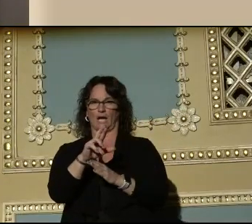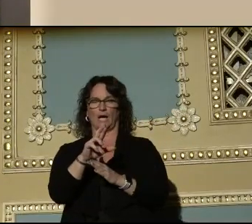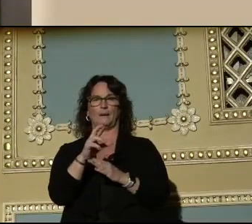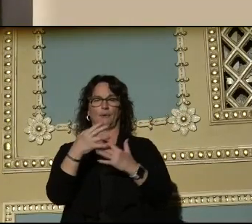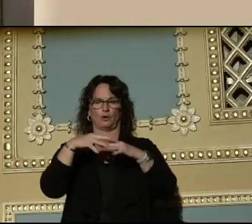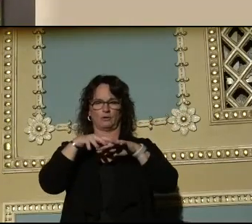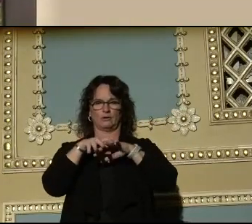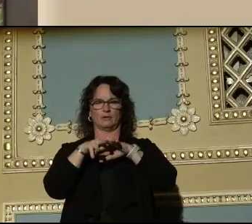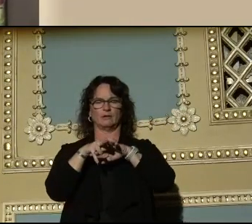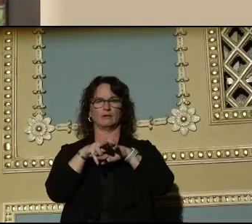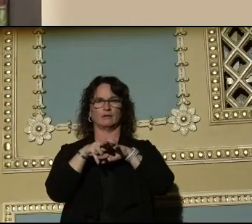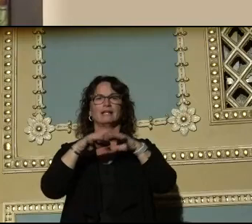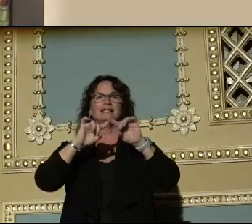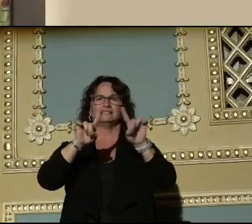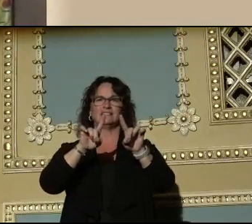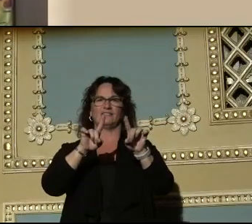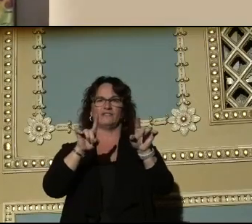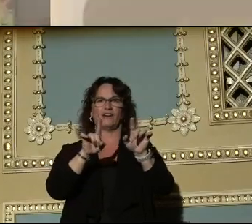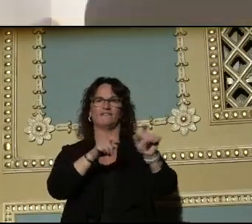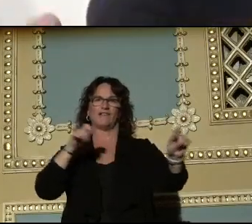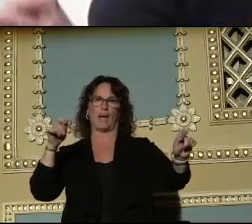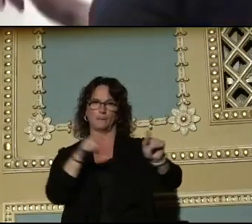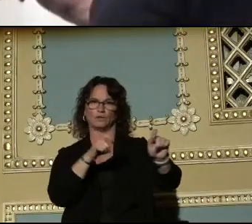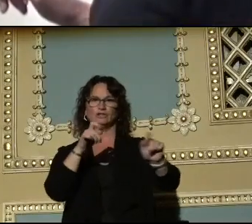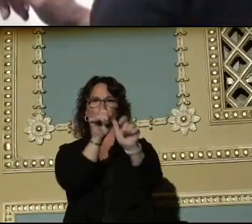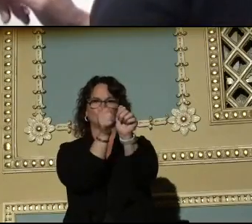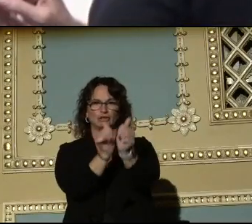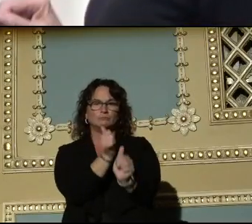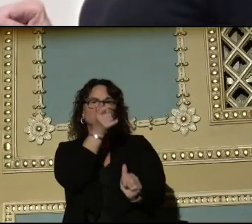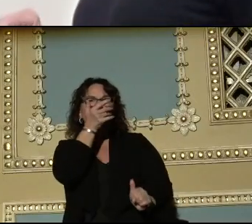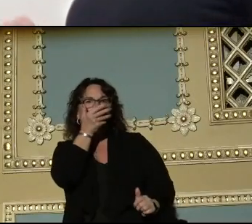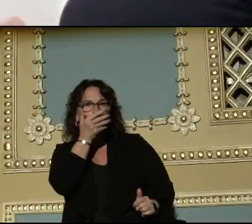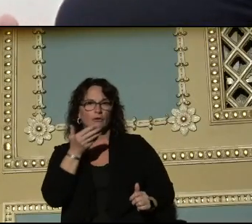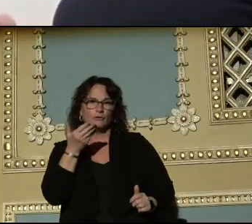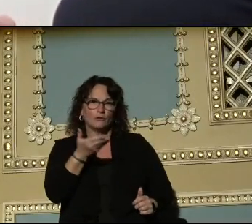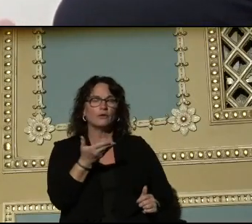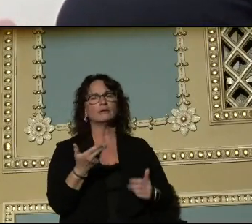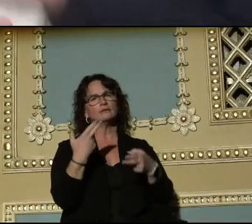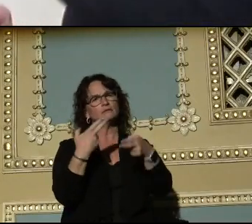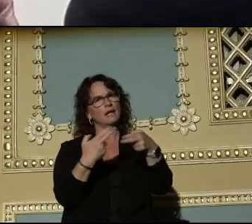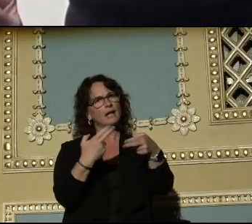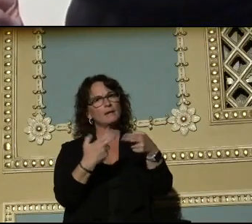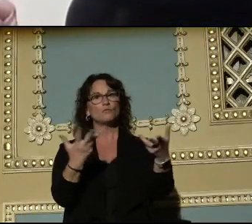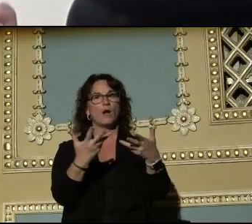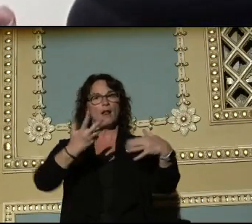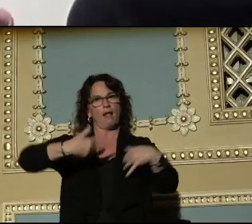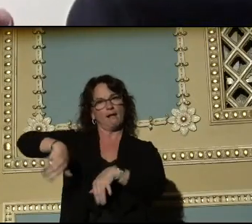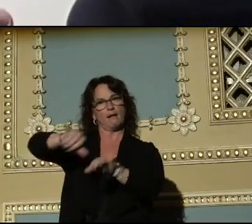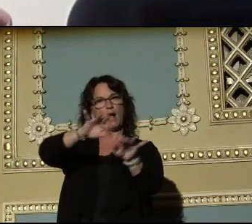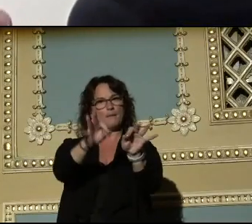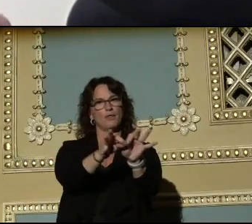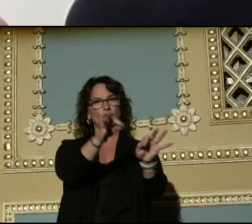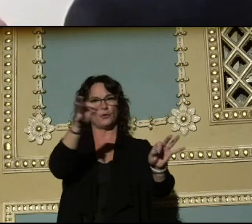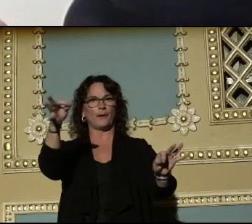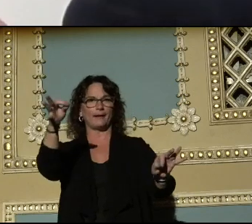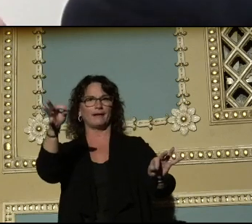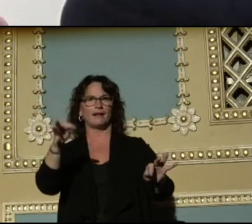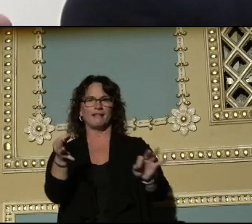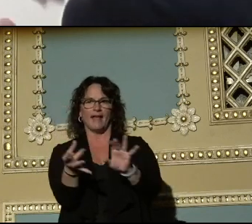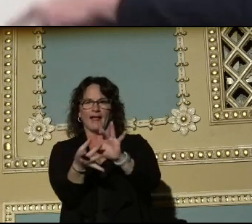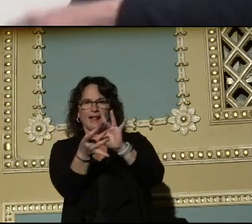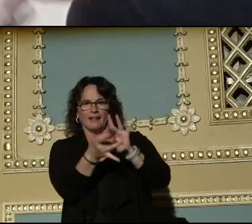and shapes and colors. The name of it is Common Thread, which links everything